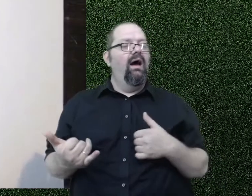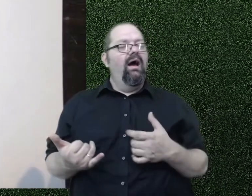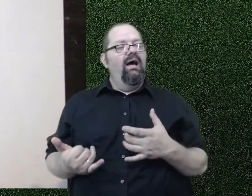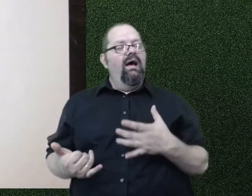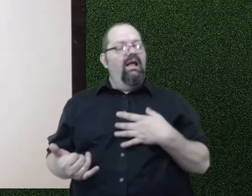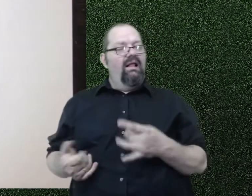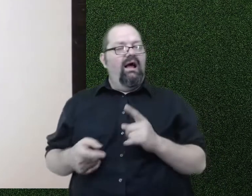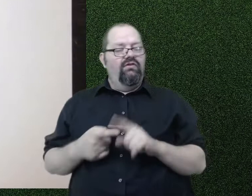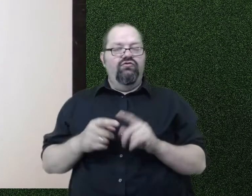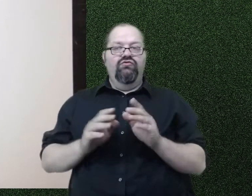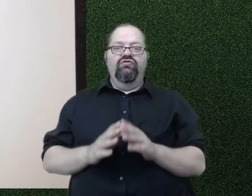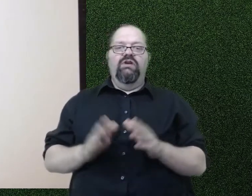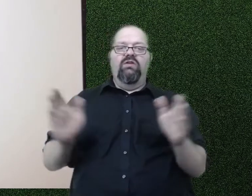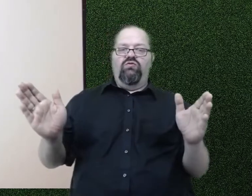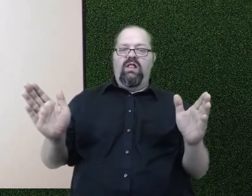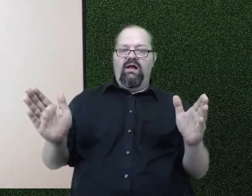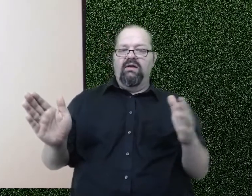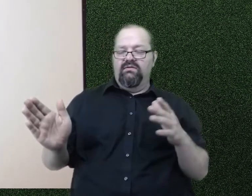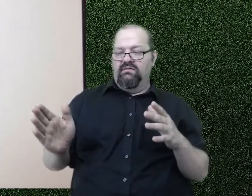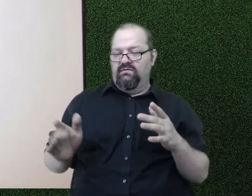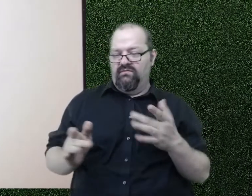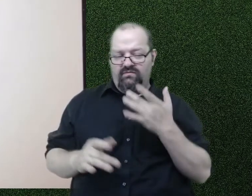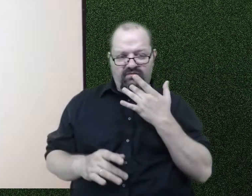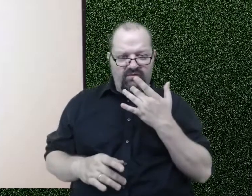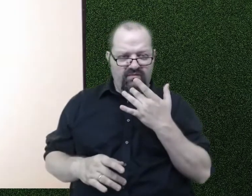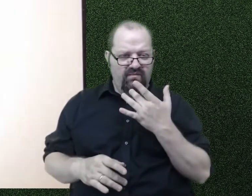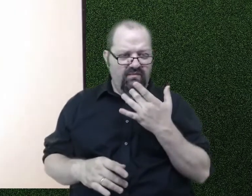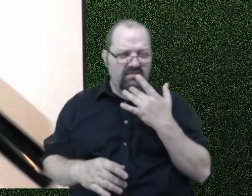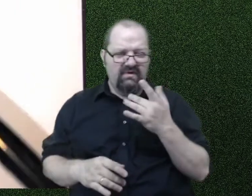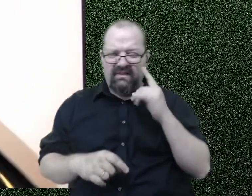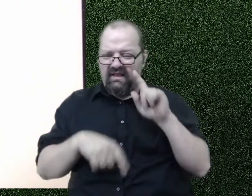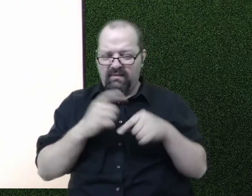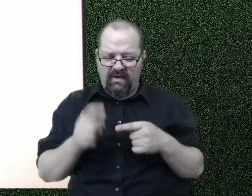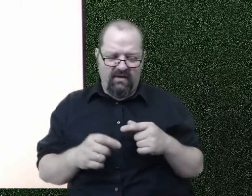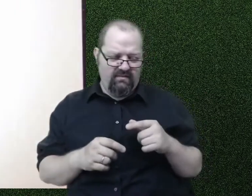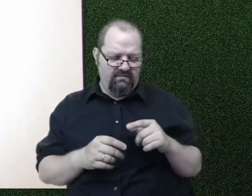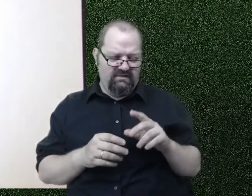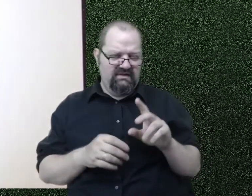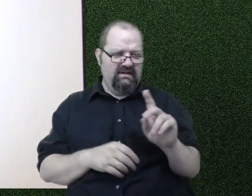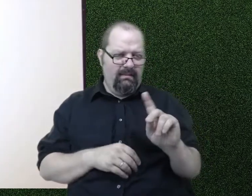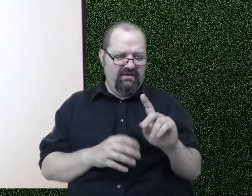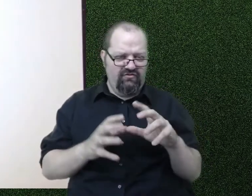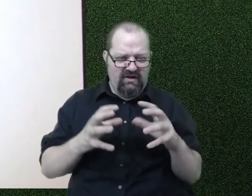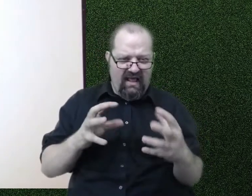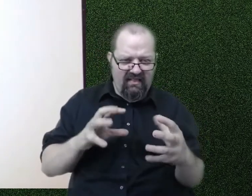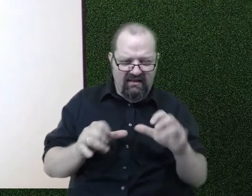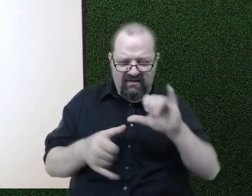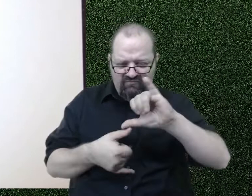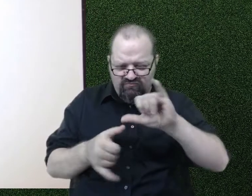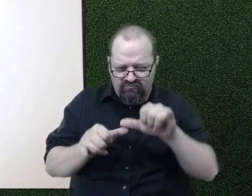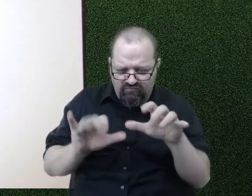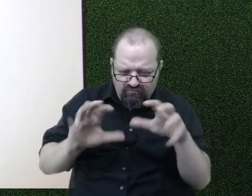like thinking about dimensionality. So one dimension,